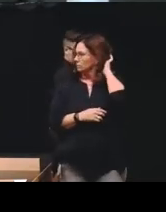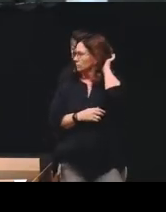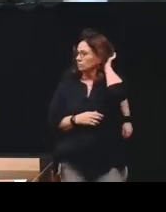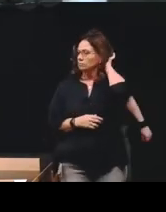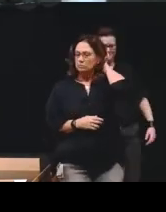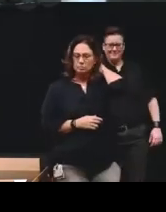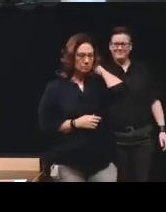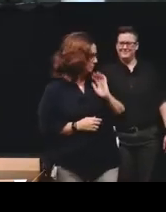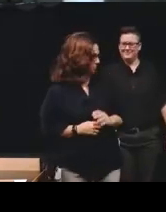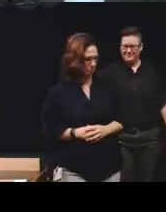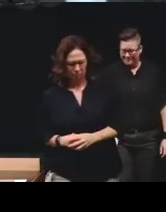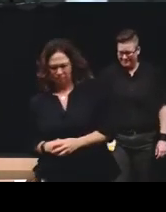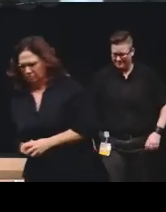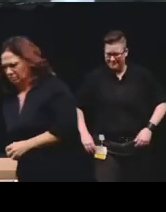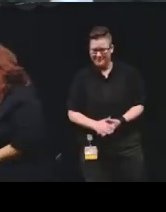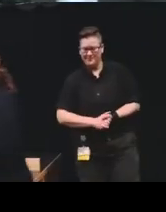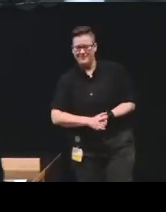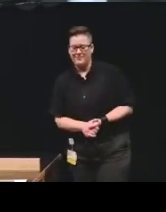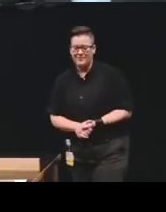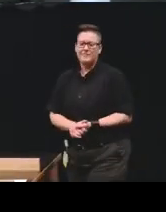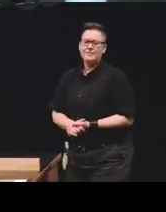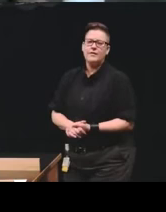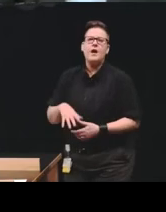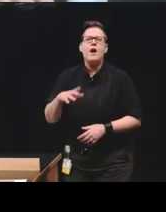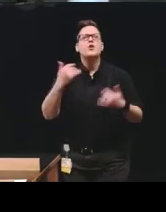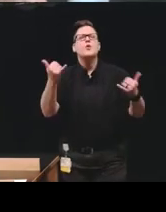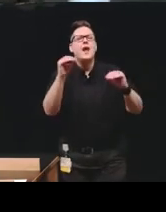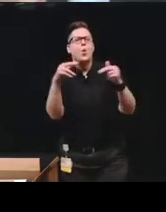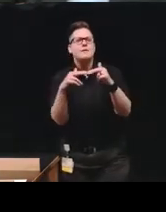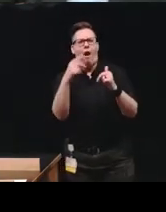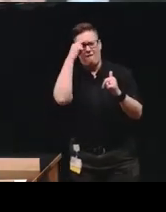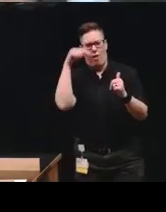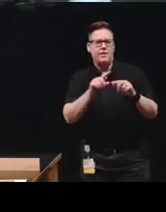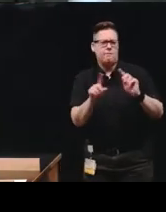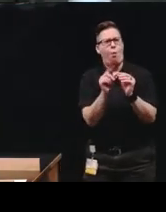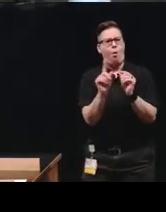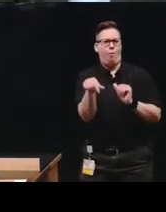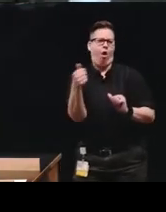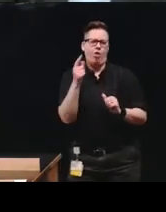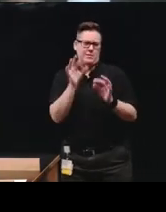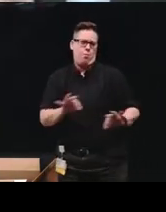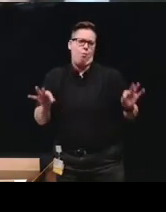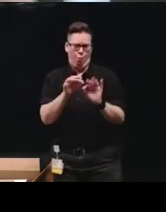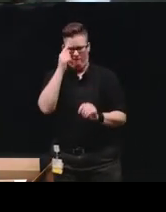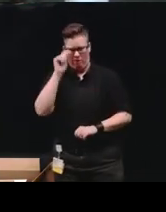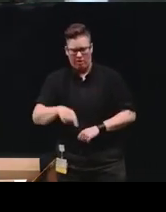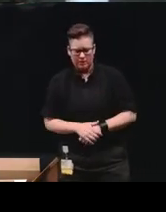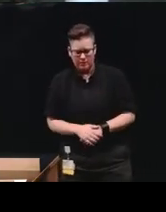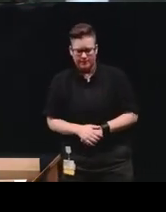I want to state one other thing. I don't have a slide on it today, but it very much is a core component of our program. We take